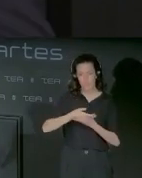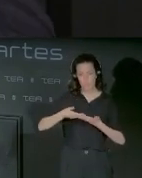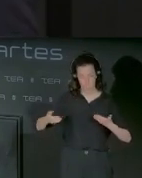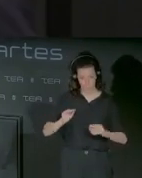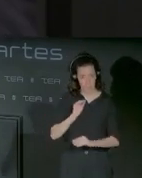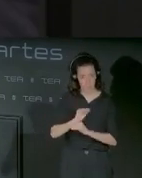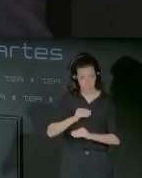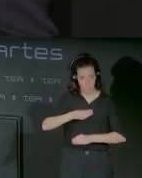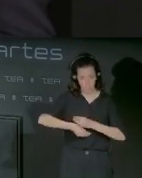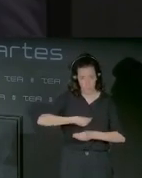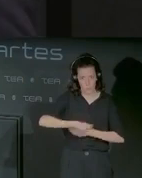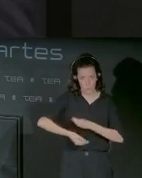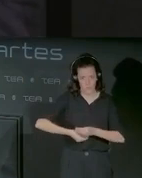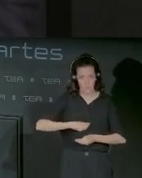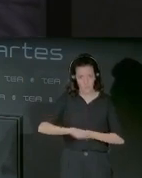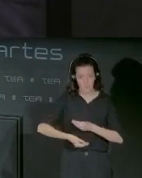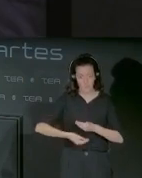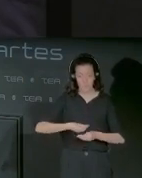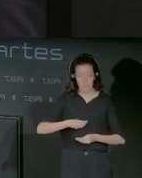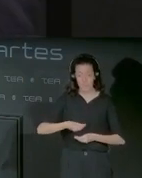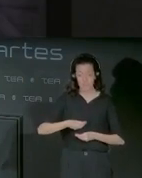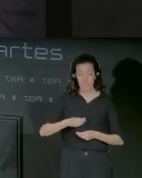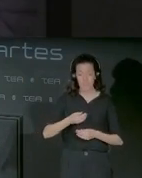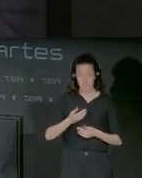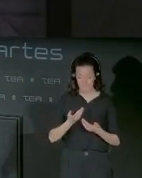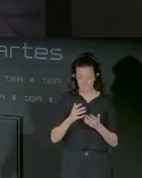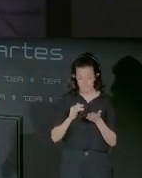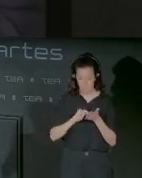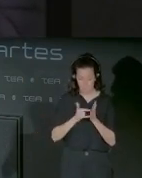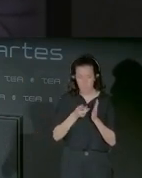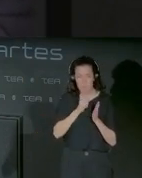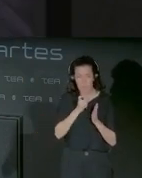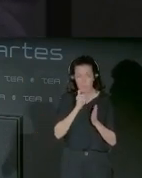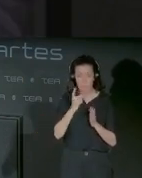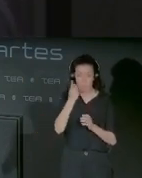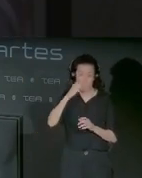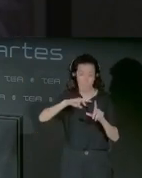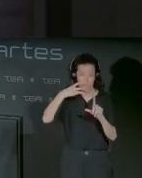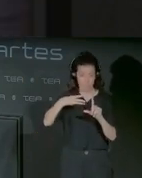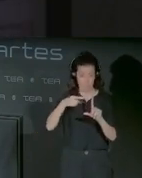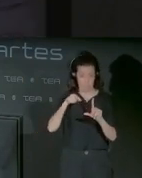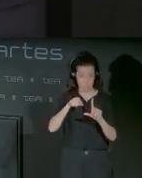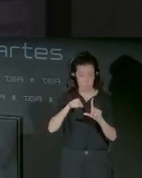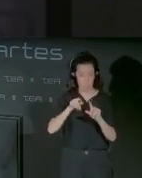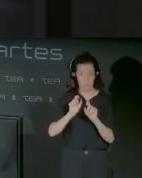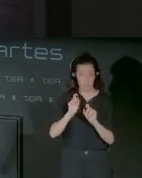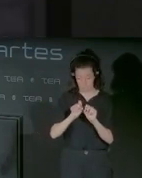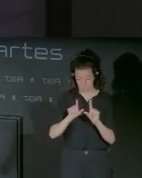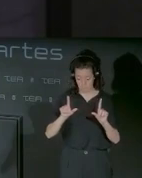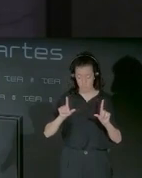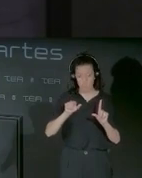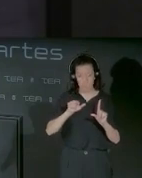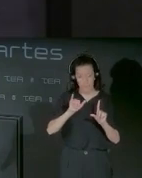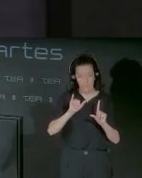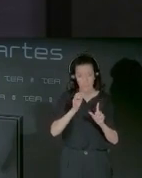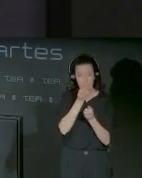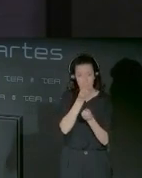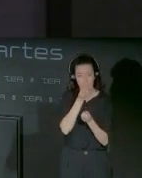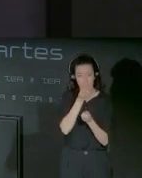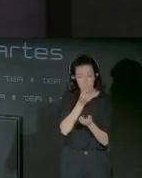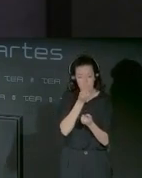starts with a website when everybody can find everything about video games as a part of the audiovisual sector in that platform. So